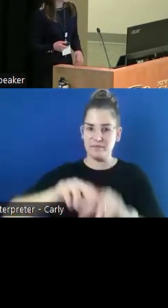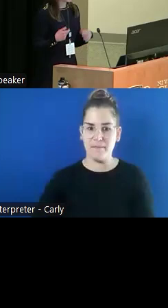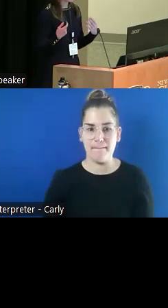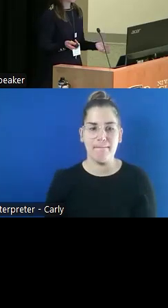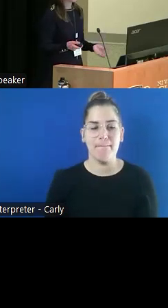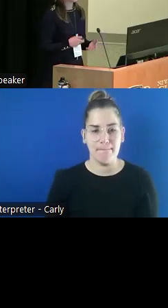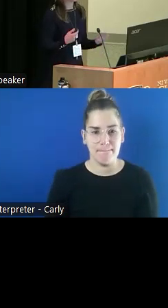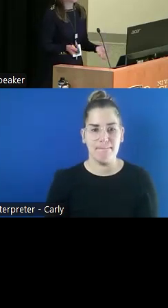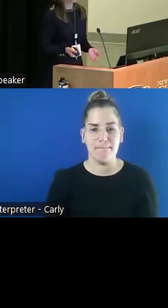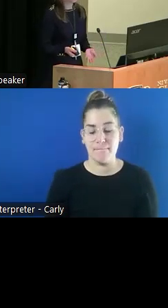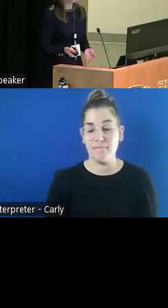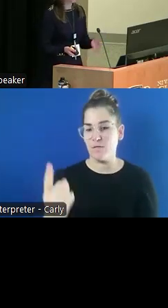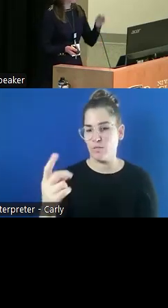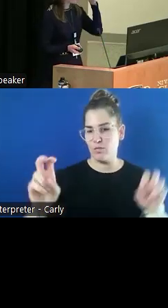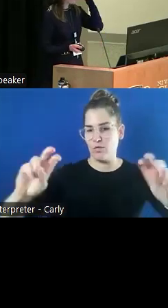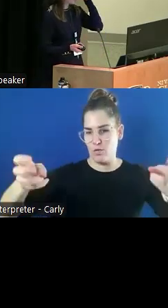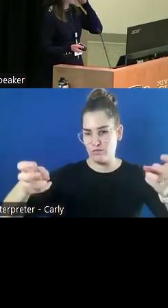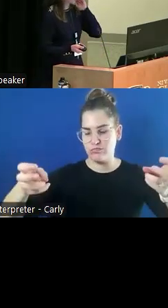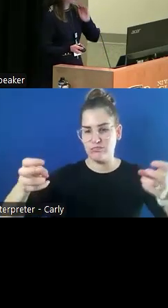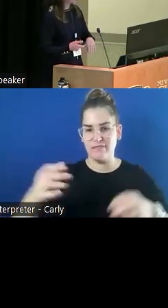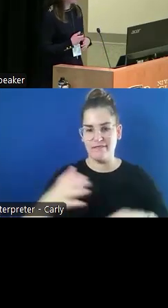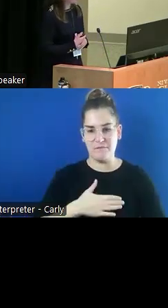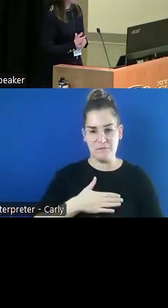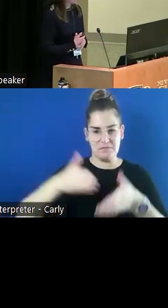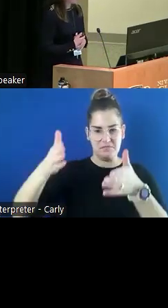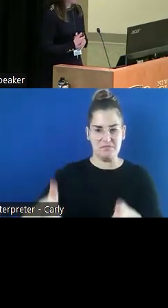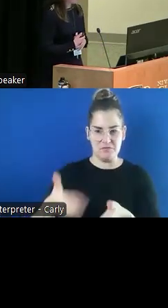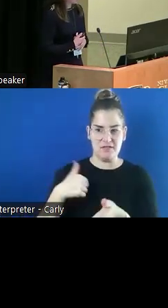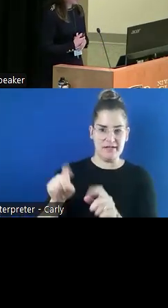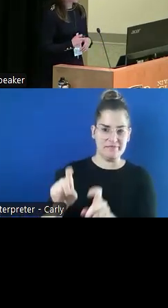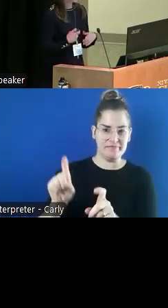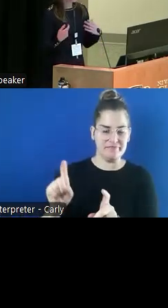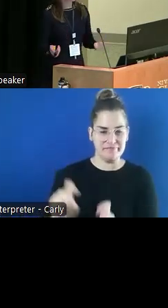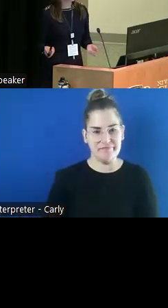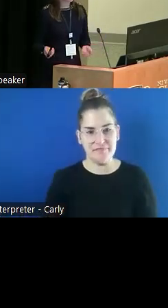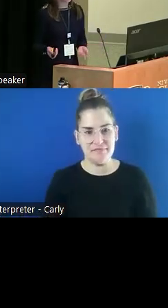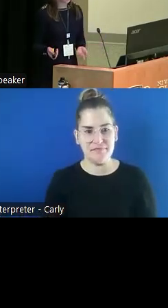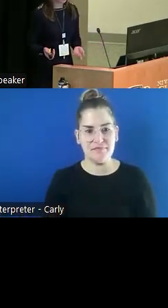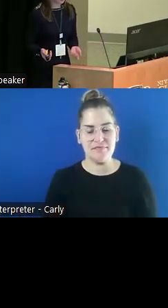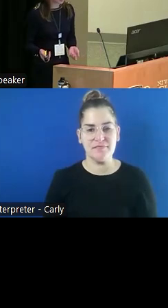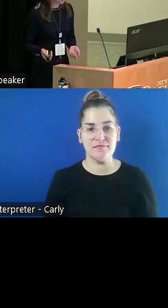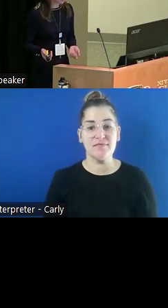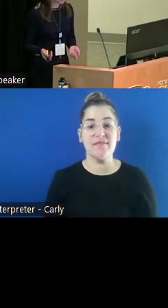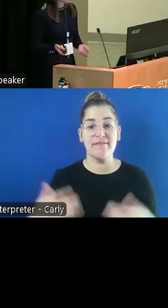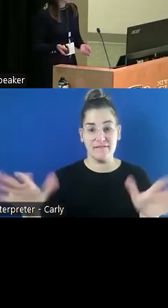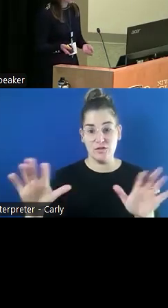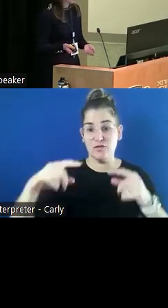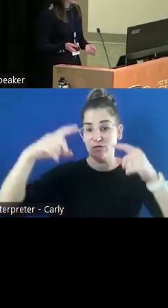an anecdotal quote from my subject. After cognitive activation